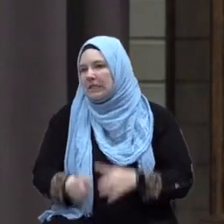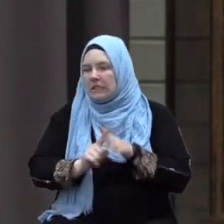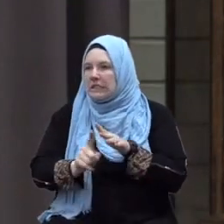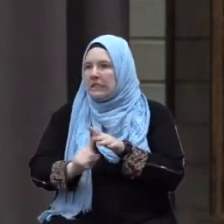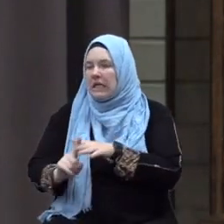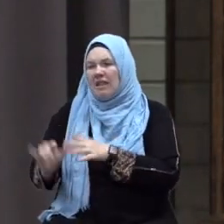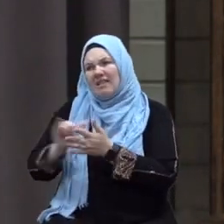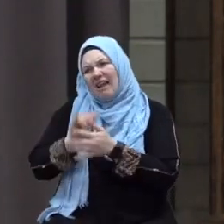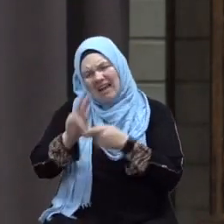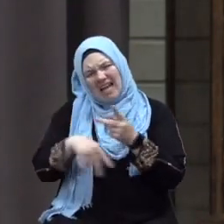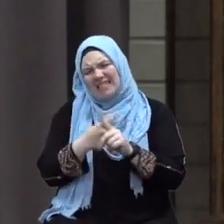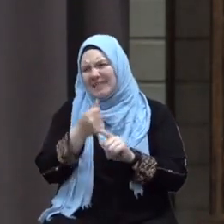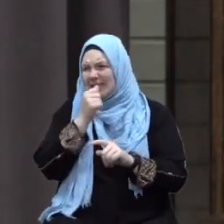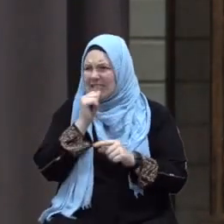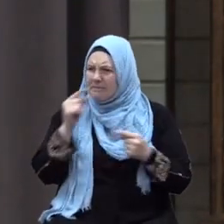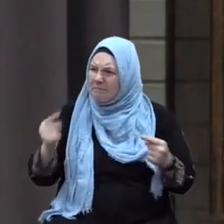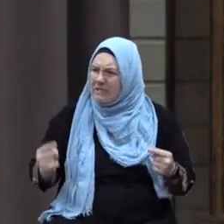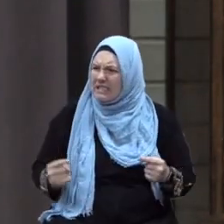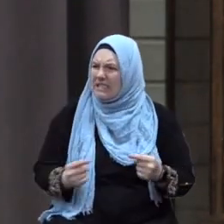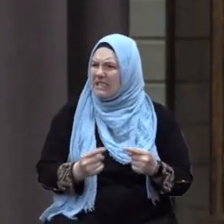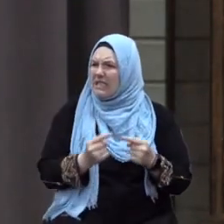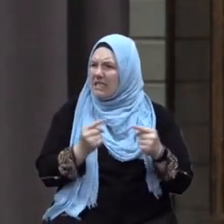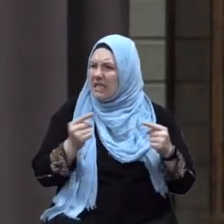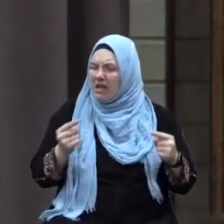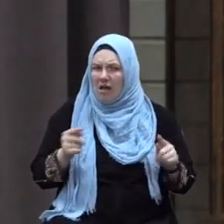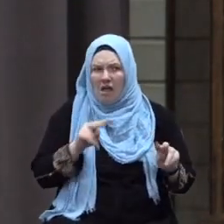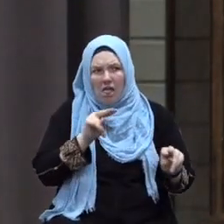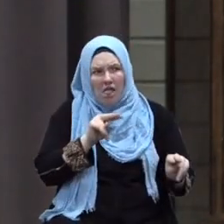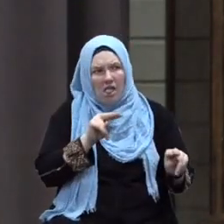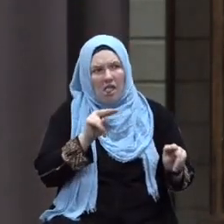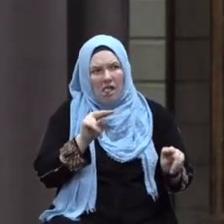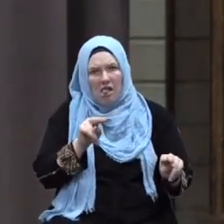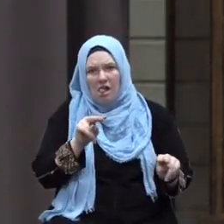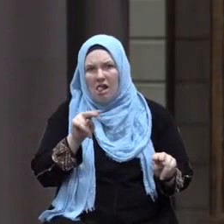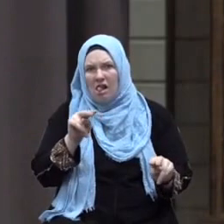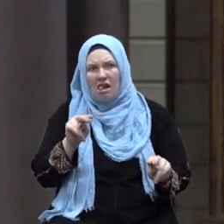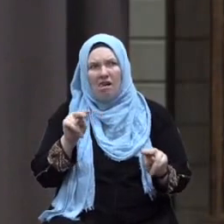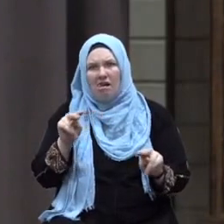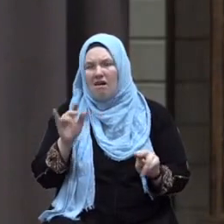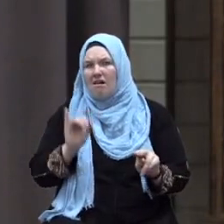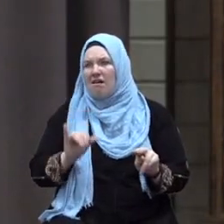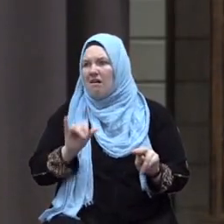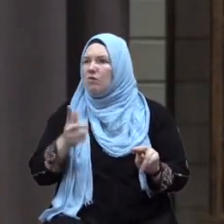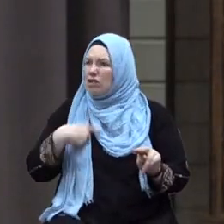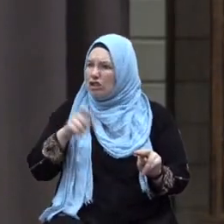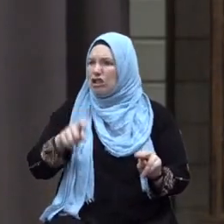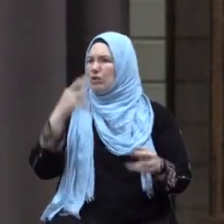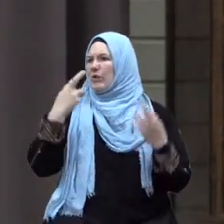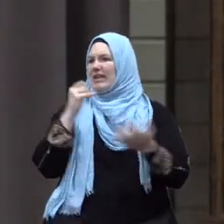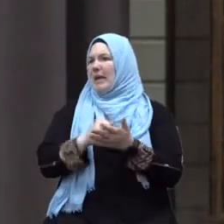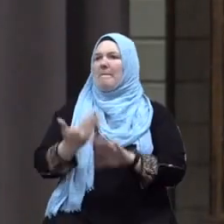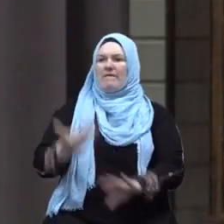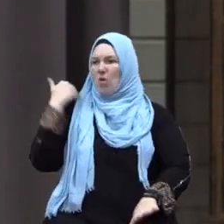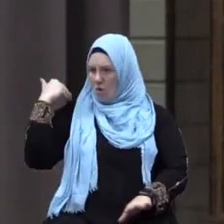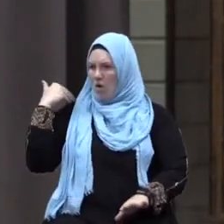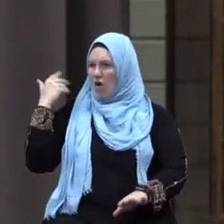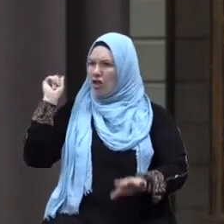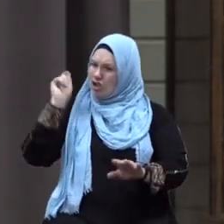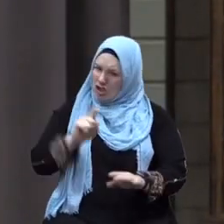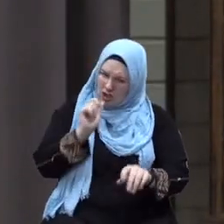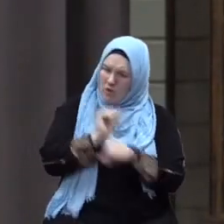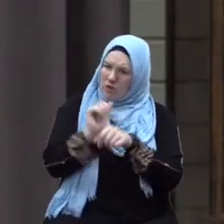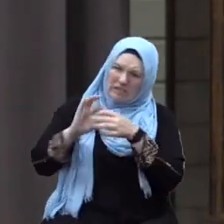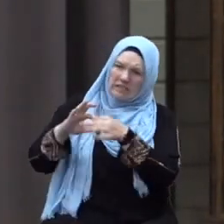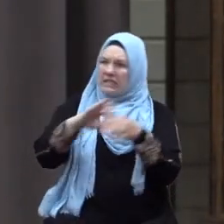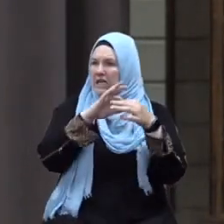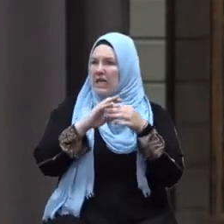this kind of pain should have driven our Ummah to the glory of standing up, pushing back,